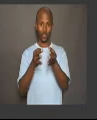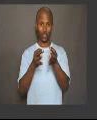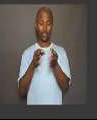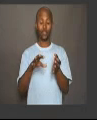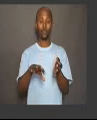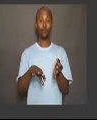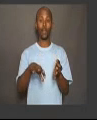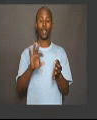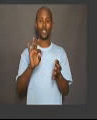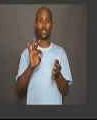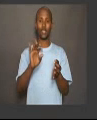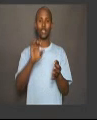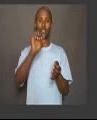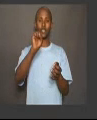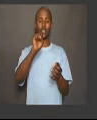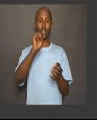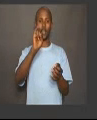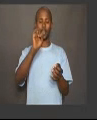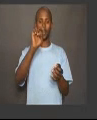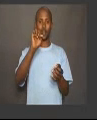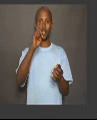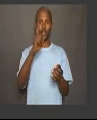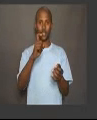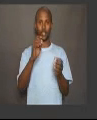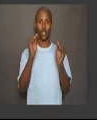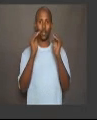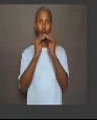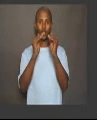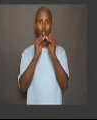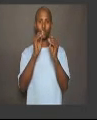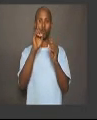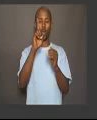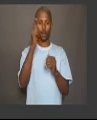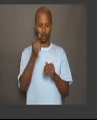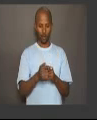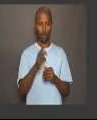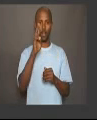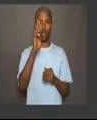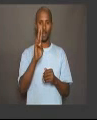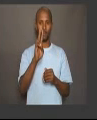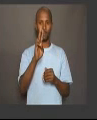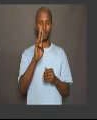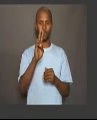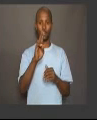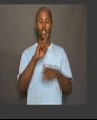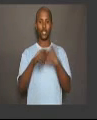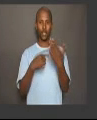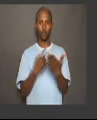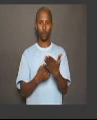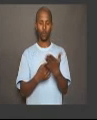to find that sine x equals 1/2.